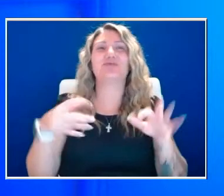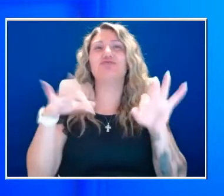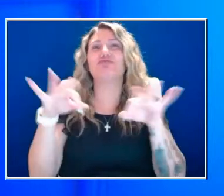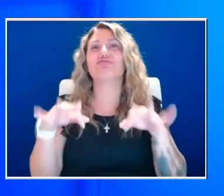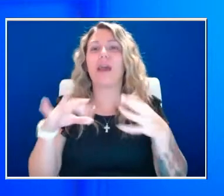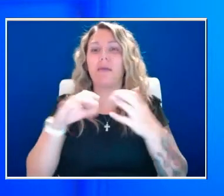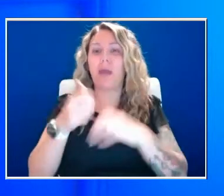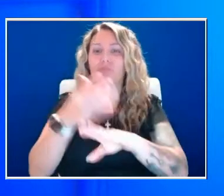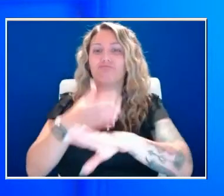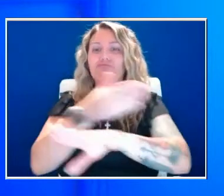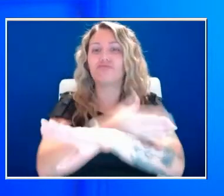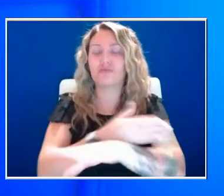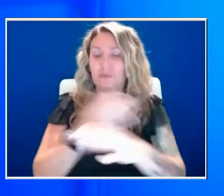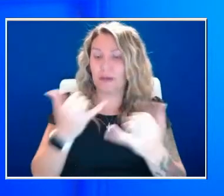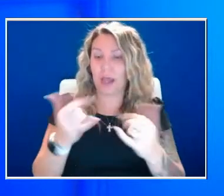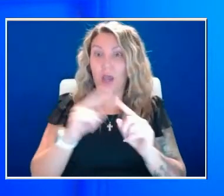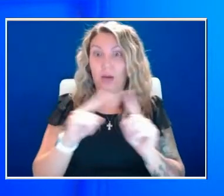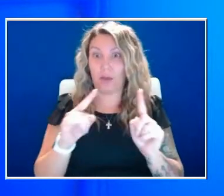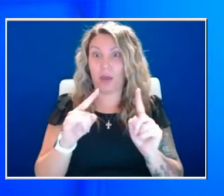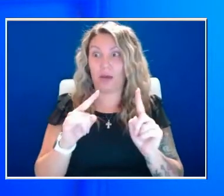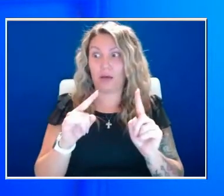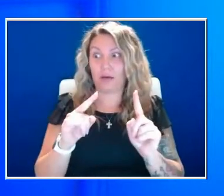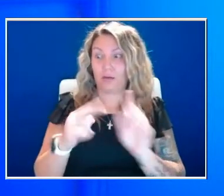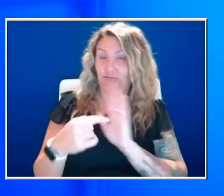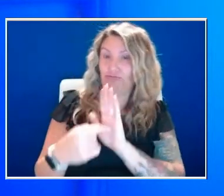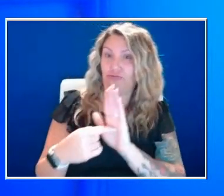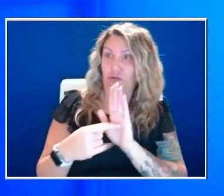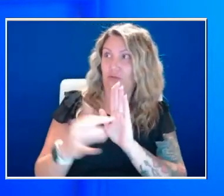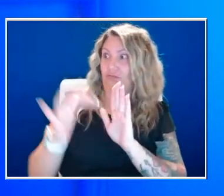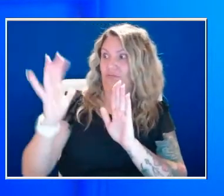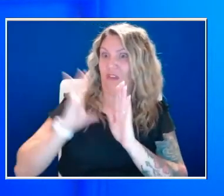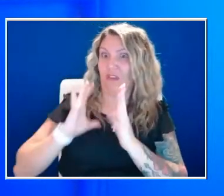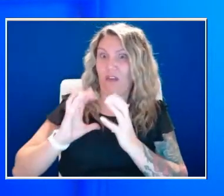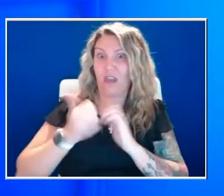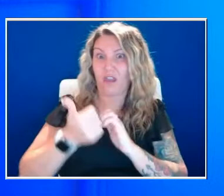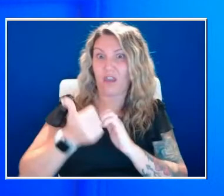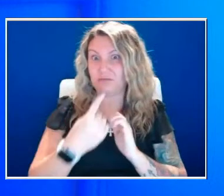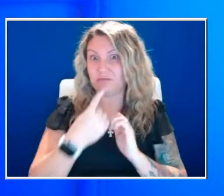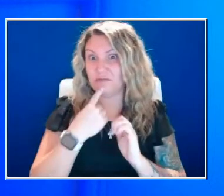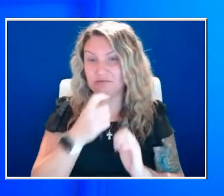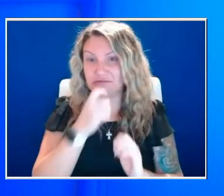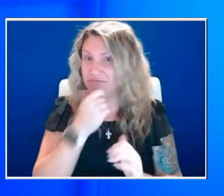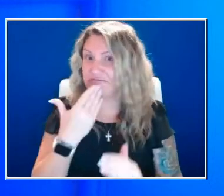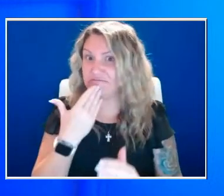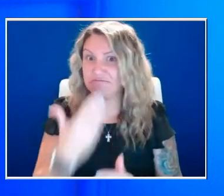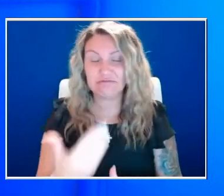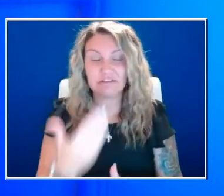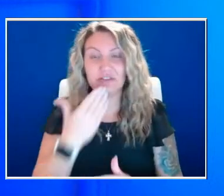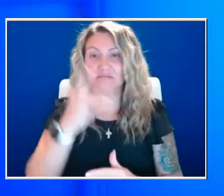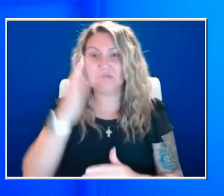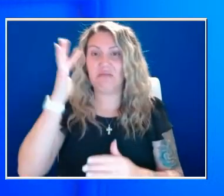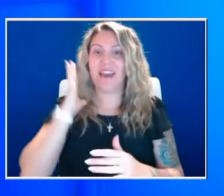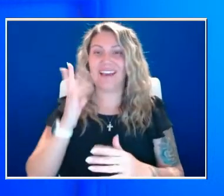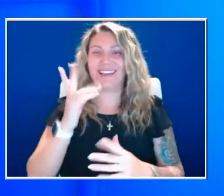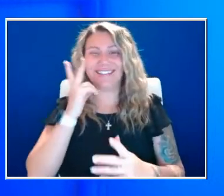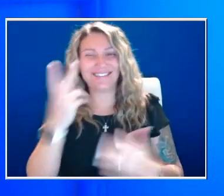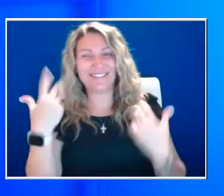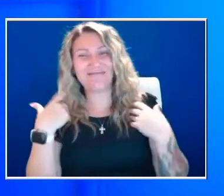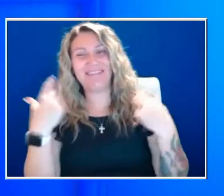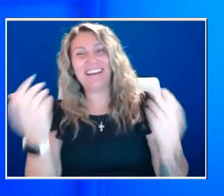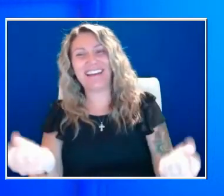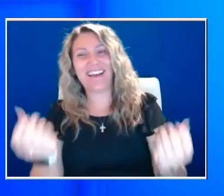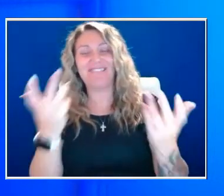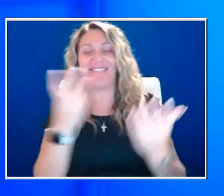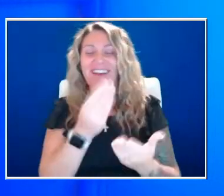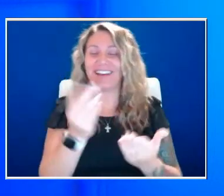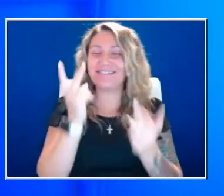how unwell she felt at the time. So seeing her recover and seeing the family today is